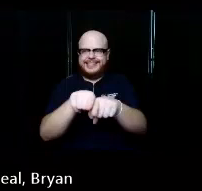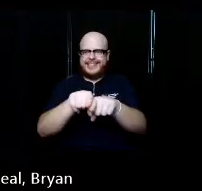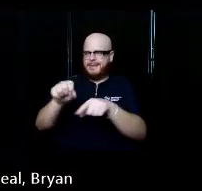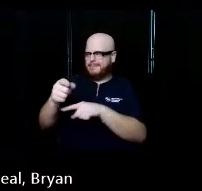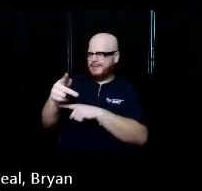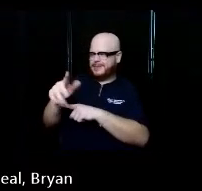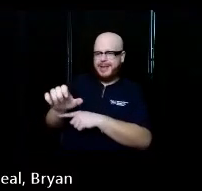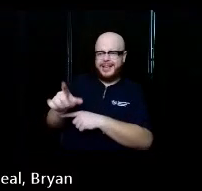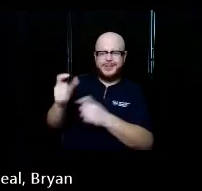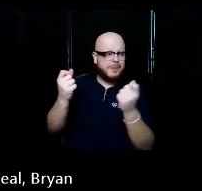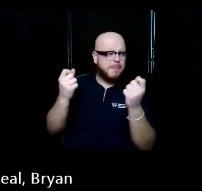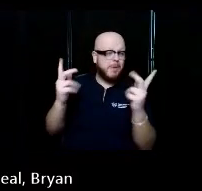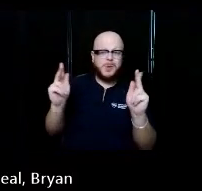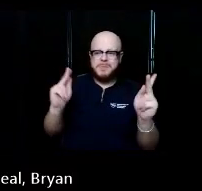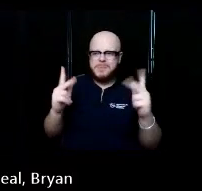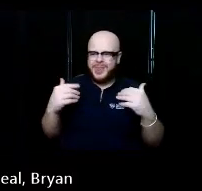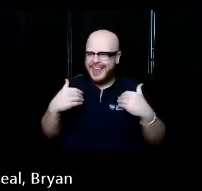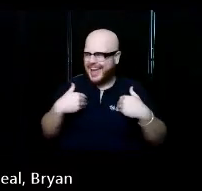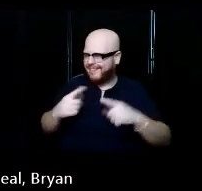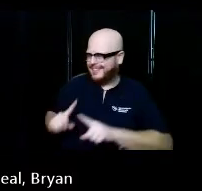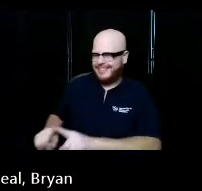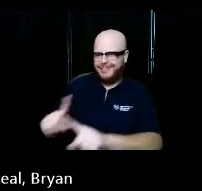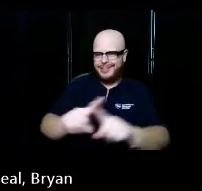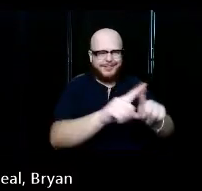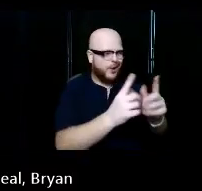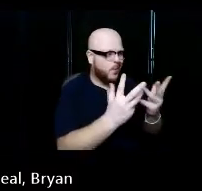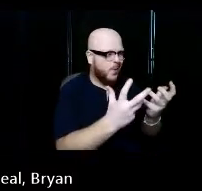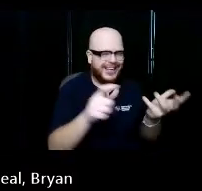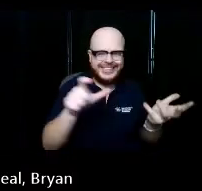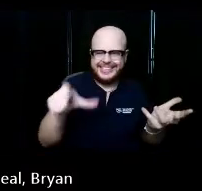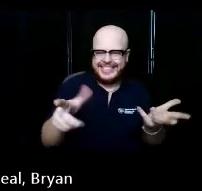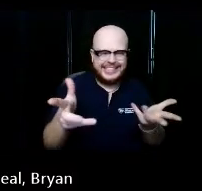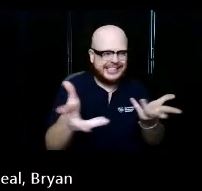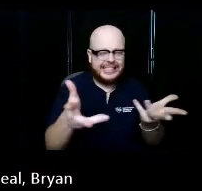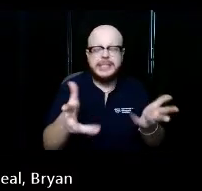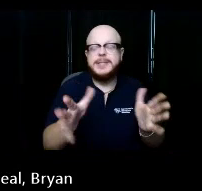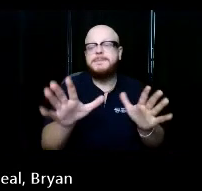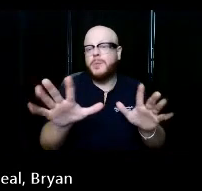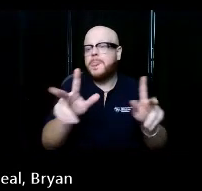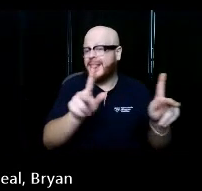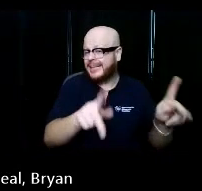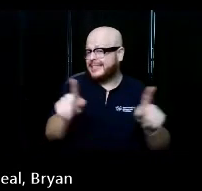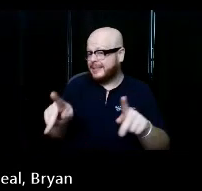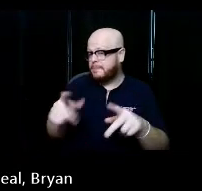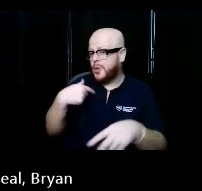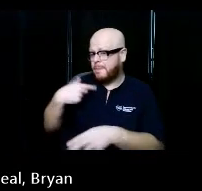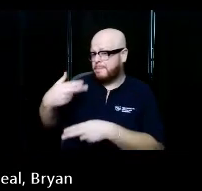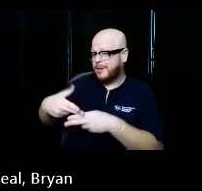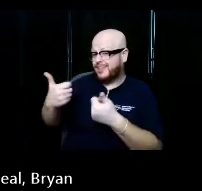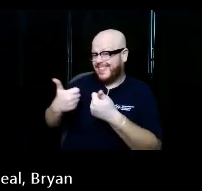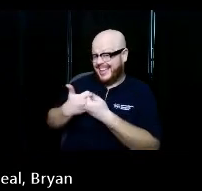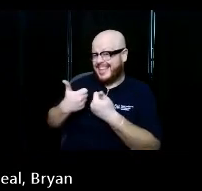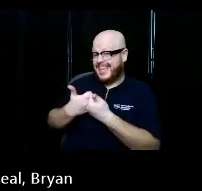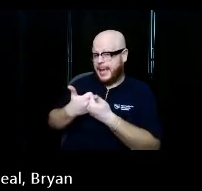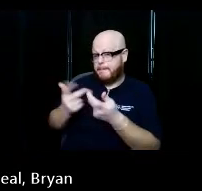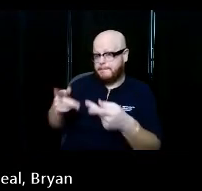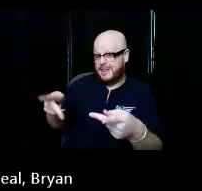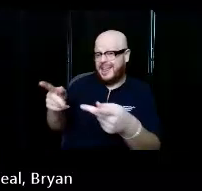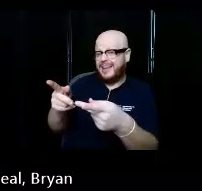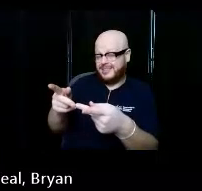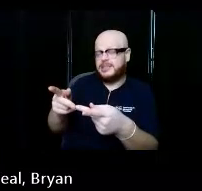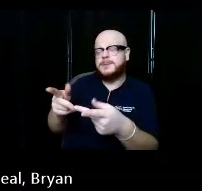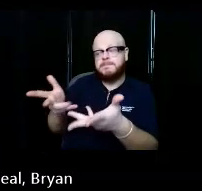needs? So similar to what we shared with the gaming venue, there are things that you can change about the environment